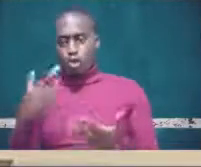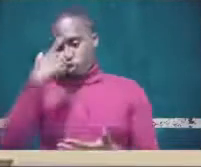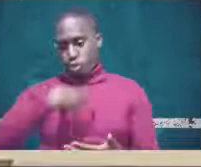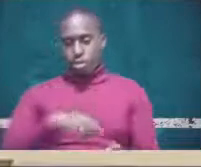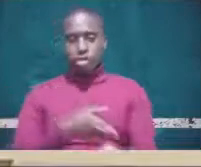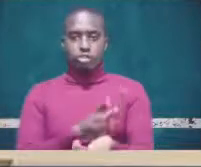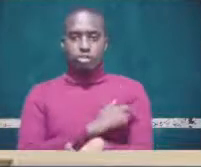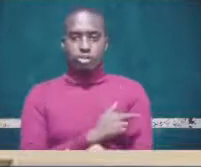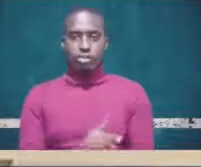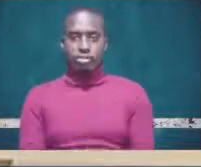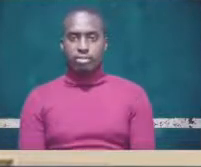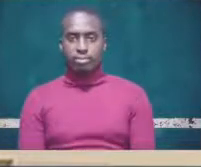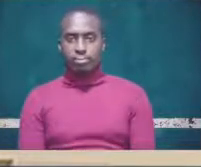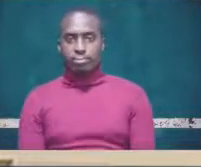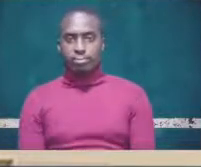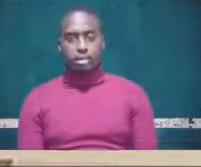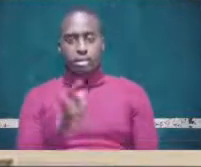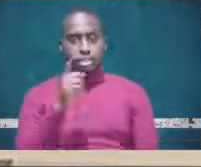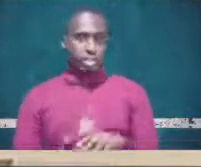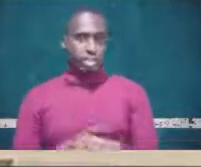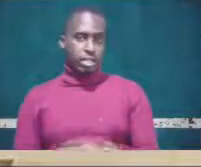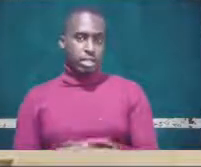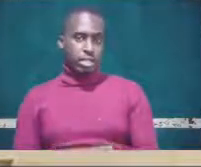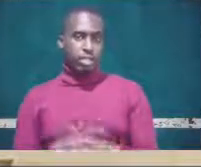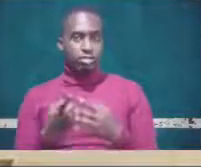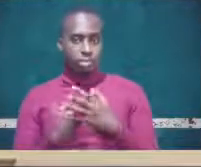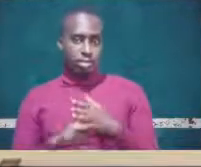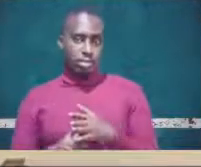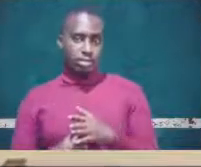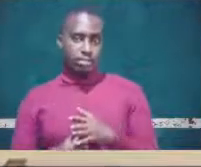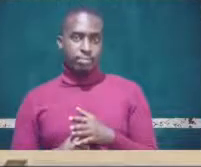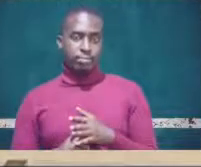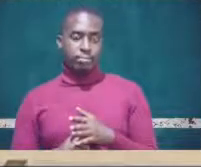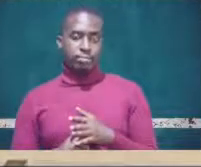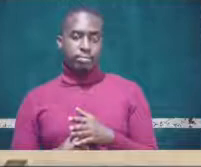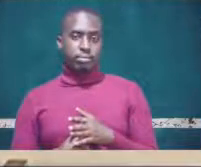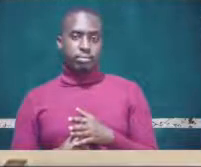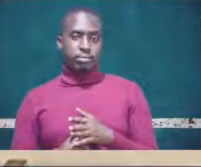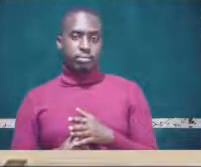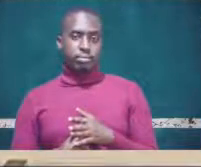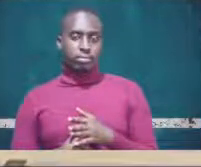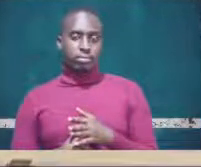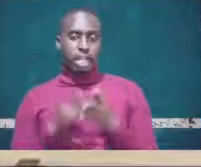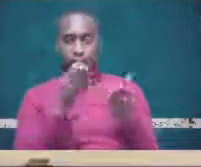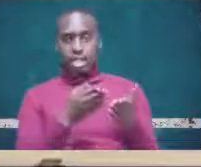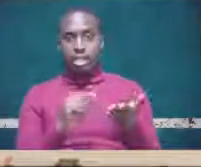labor. So in this case, with capital-intensive technology, here, this method of production